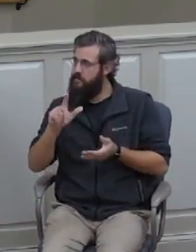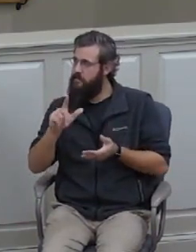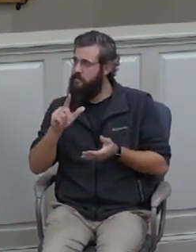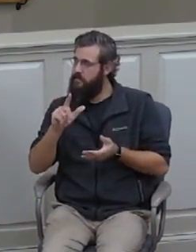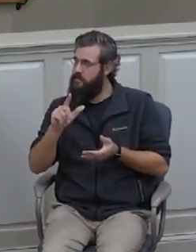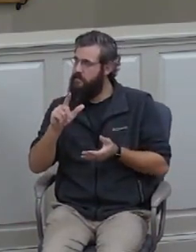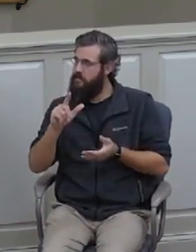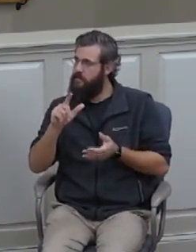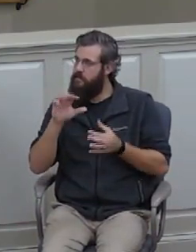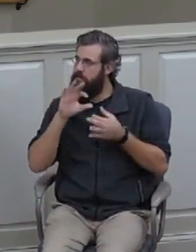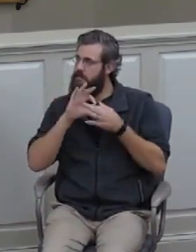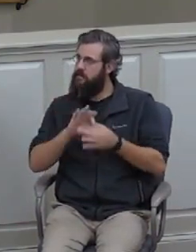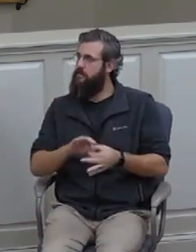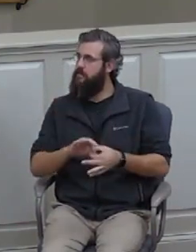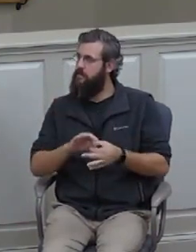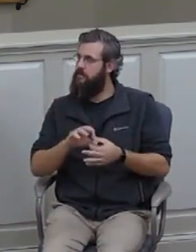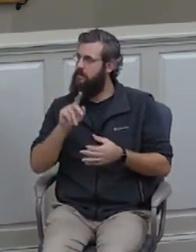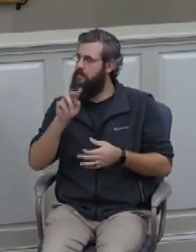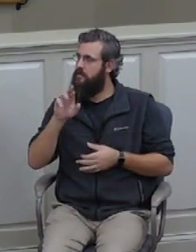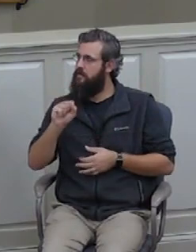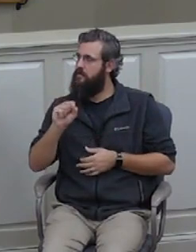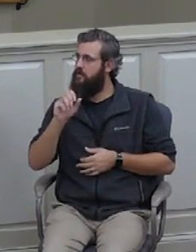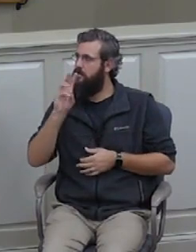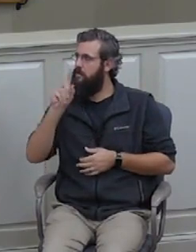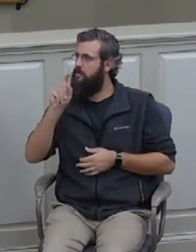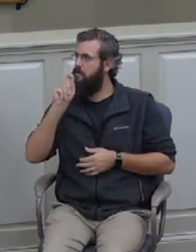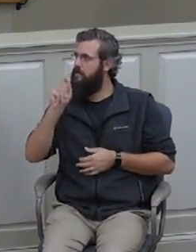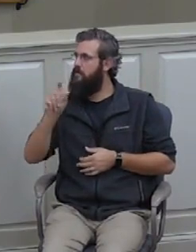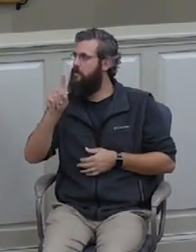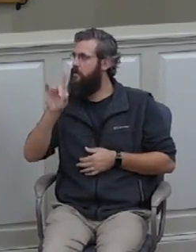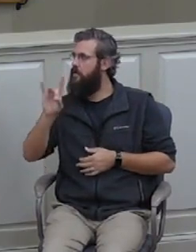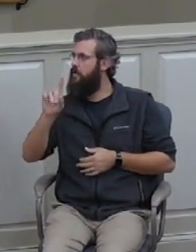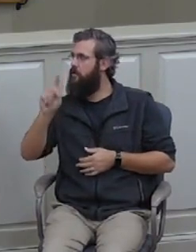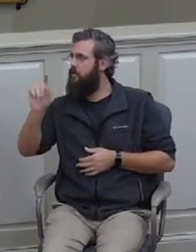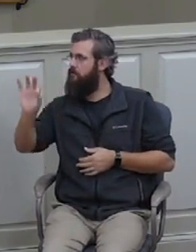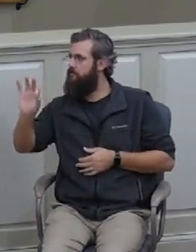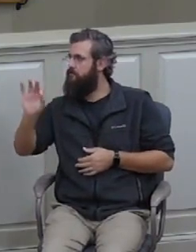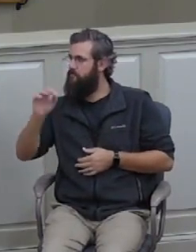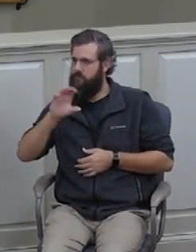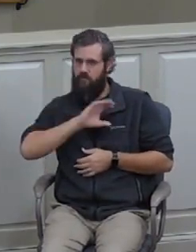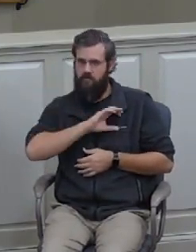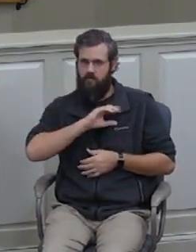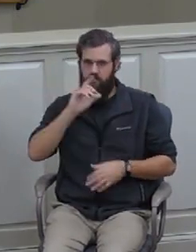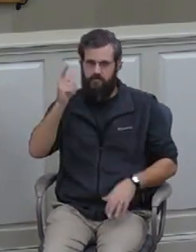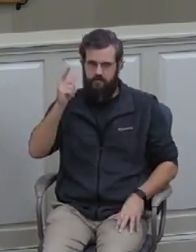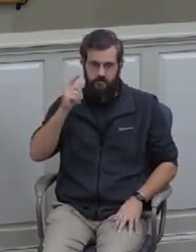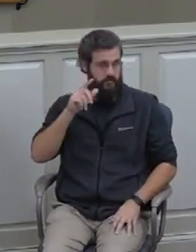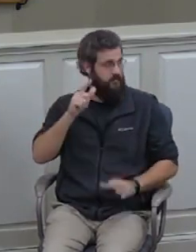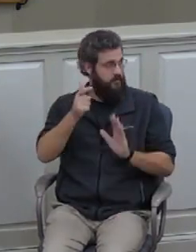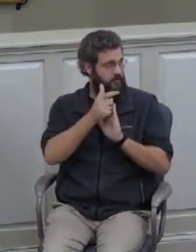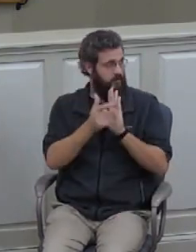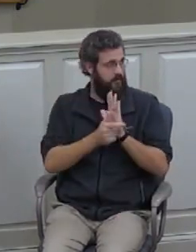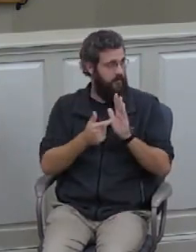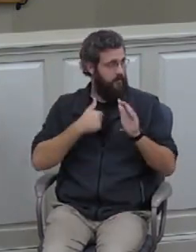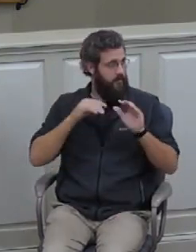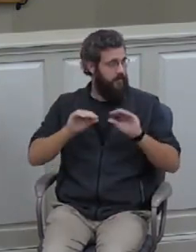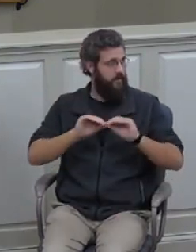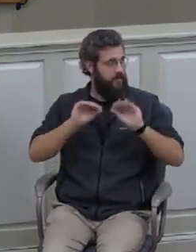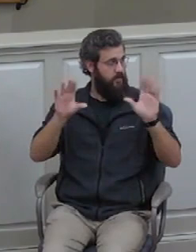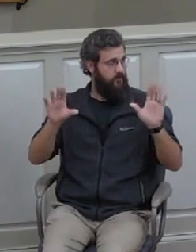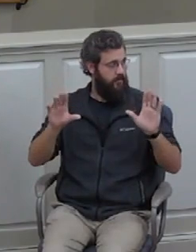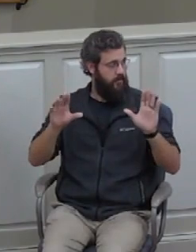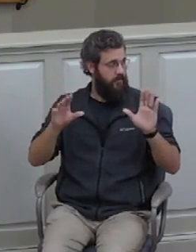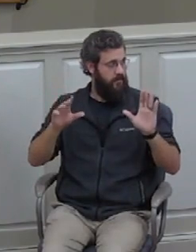matters pursuant to KRS 618101F. Second. And may I clarify for the record, please,